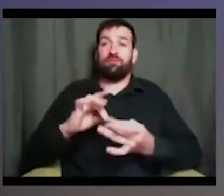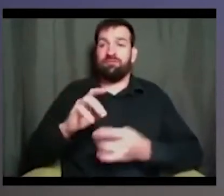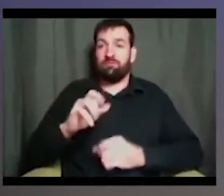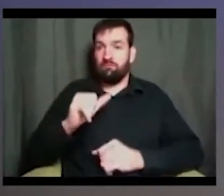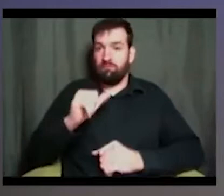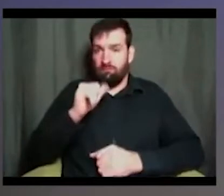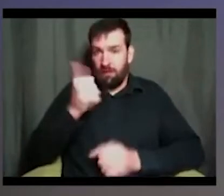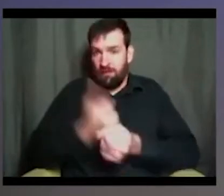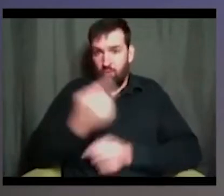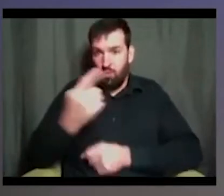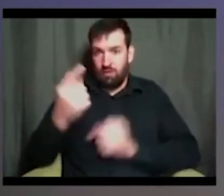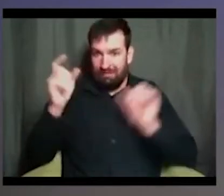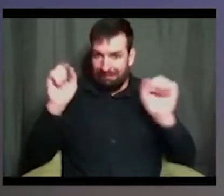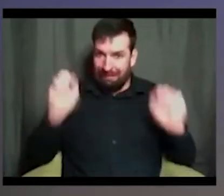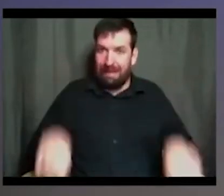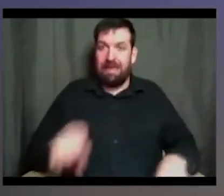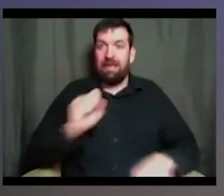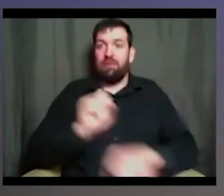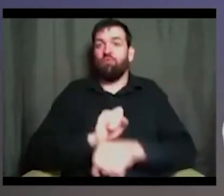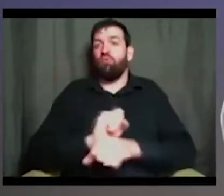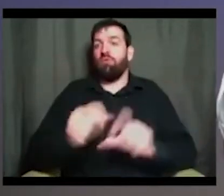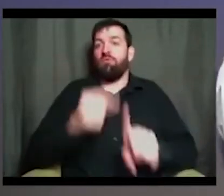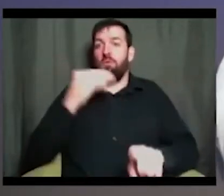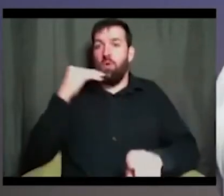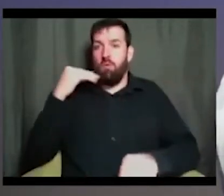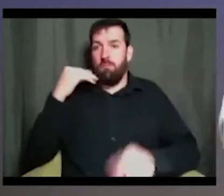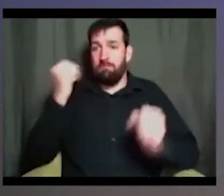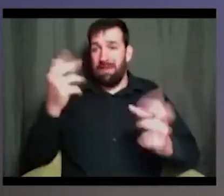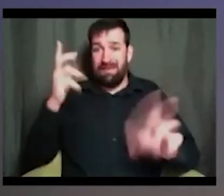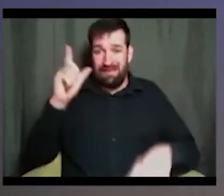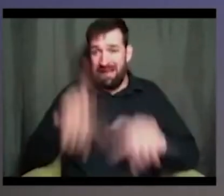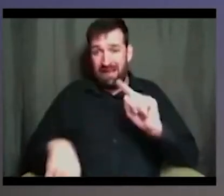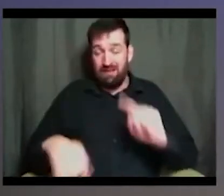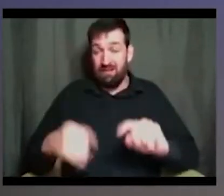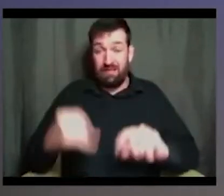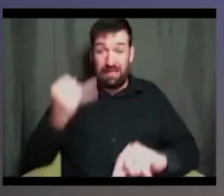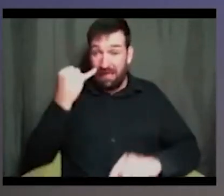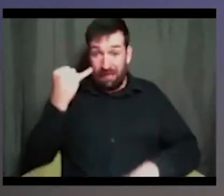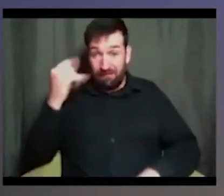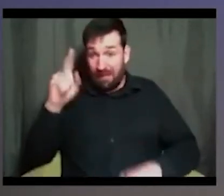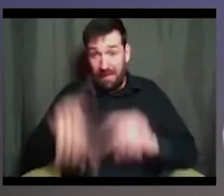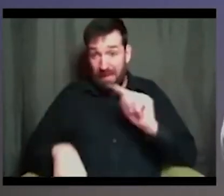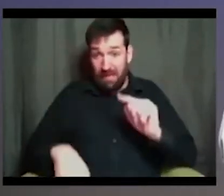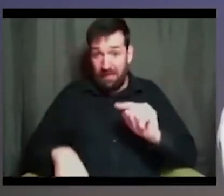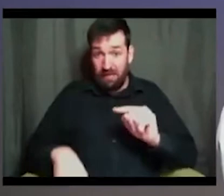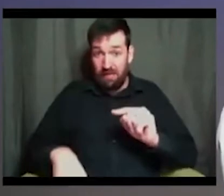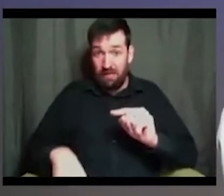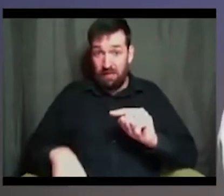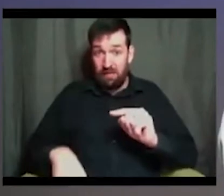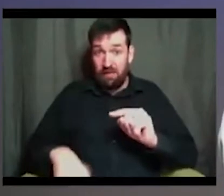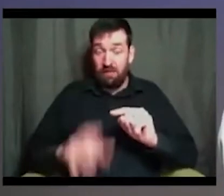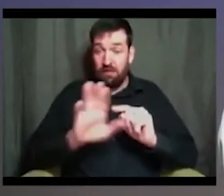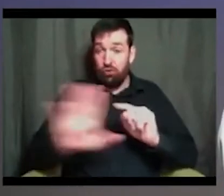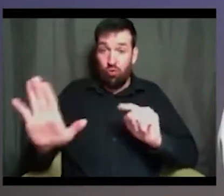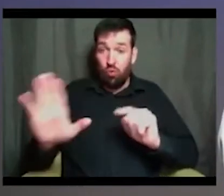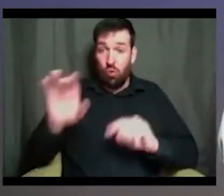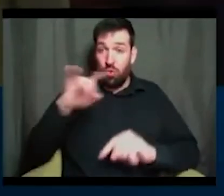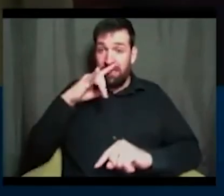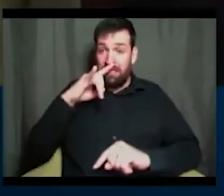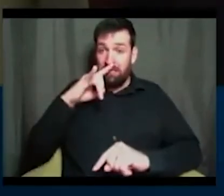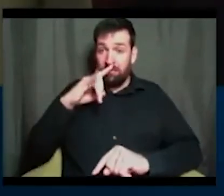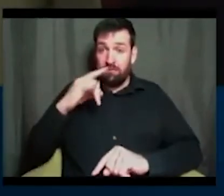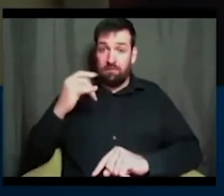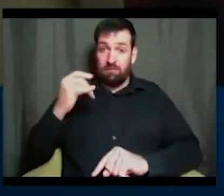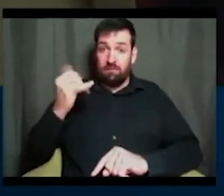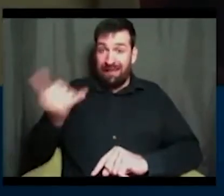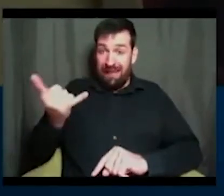ability to do their job from home. Right. And if you don't have your ability to do the job from home and your kid is now going to have to be at home